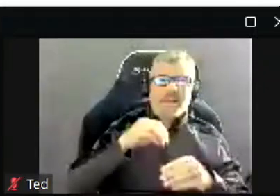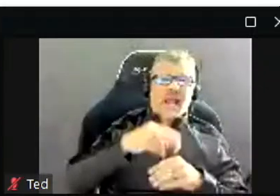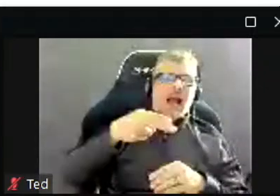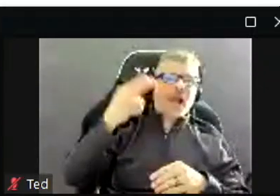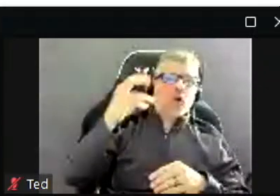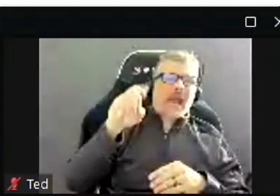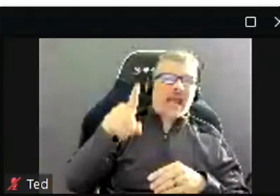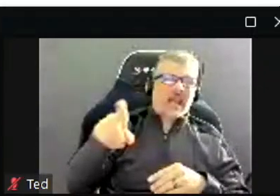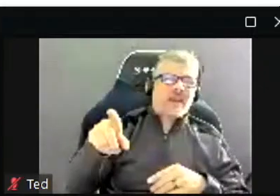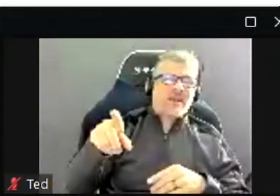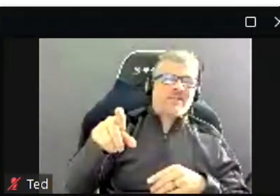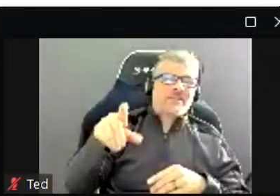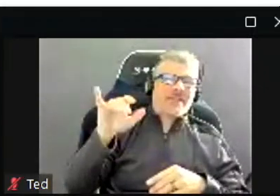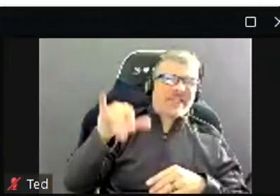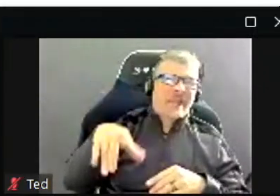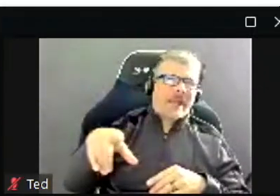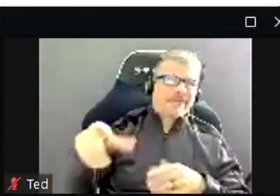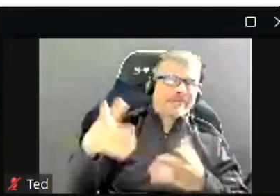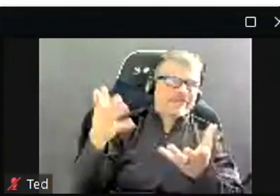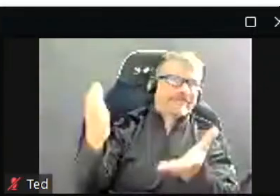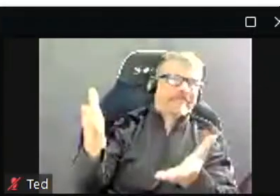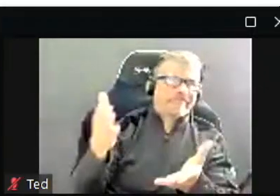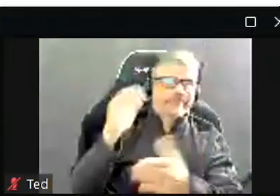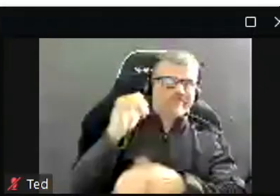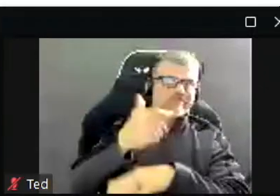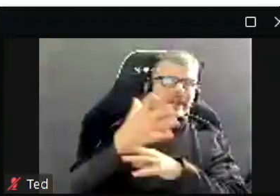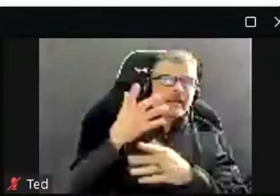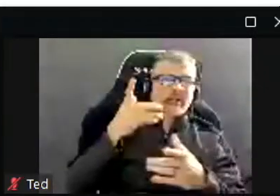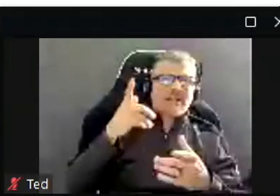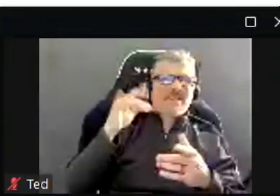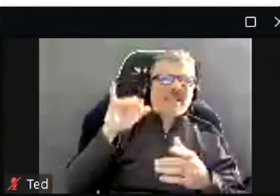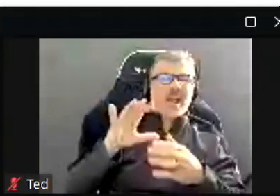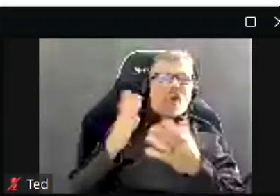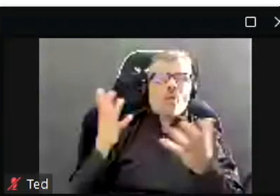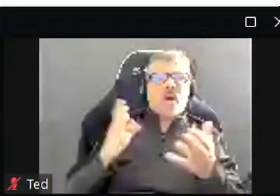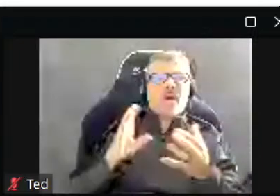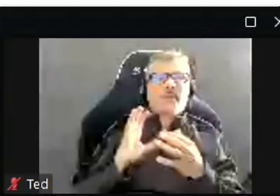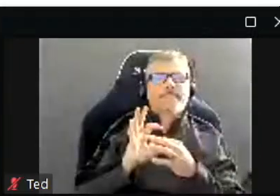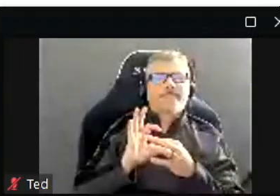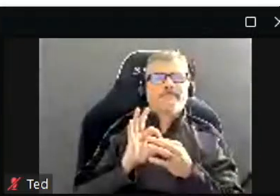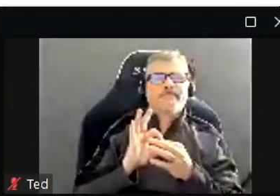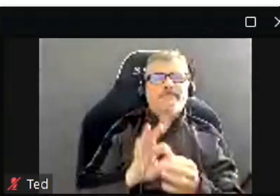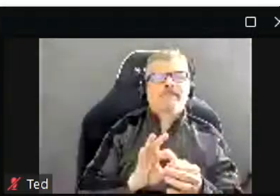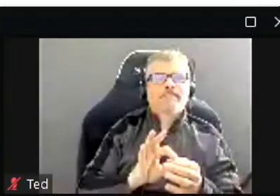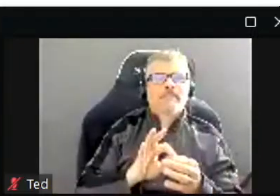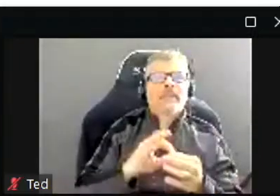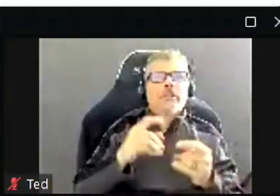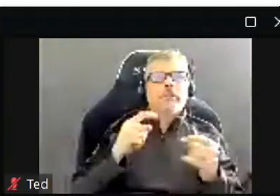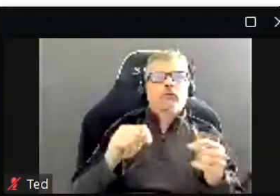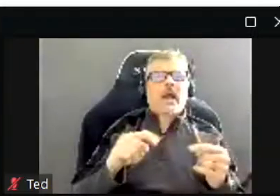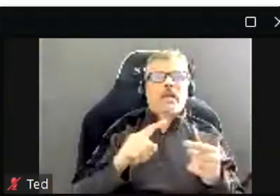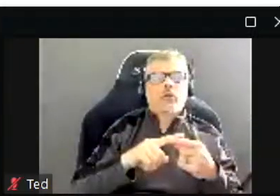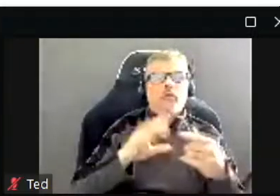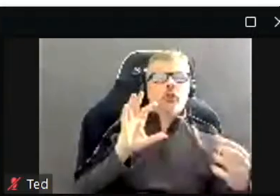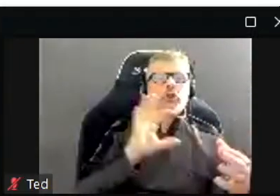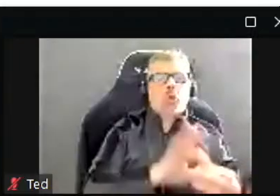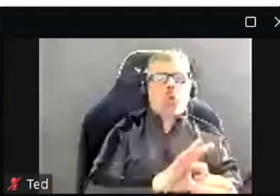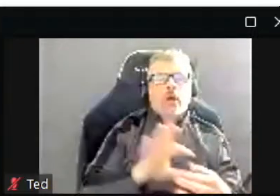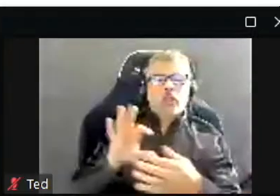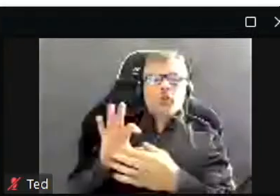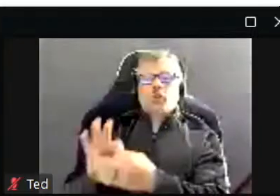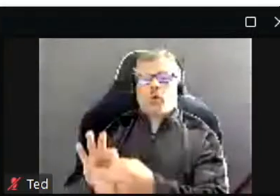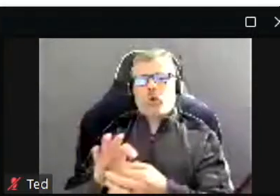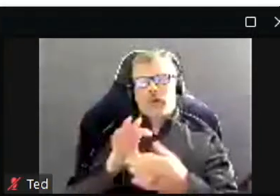or are subject to in terms of trying to join gen ed and special ed, which have